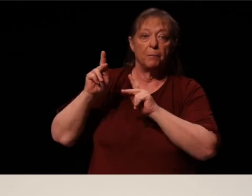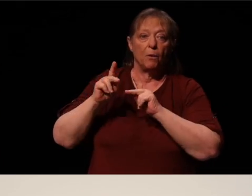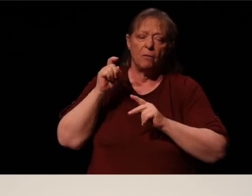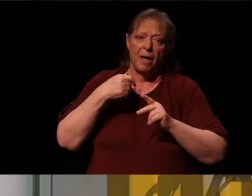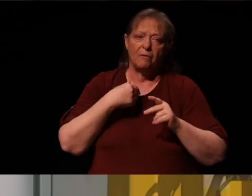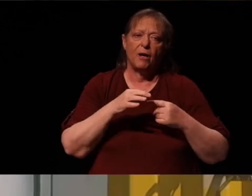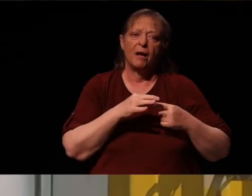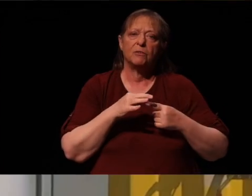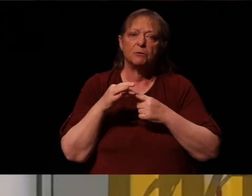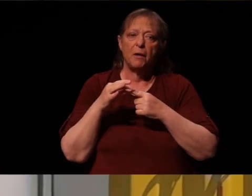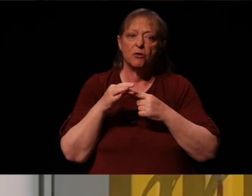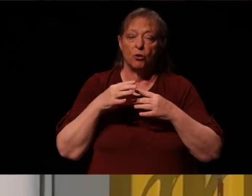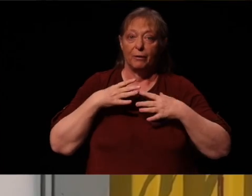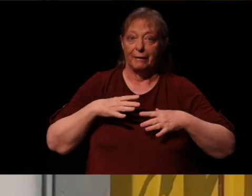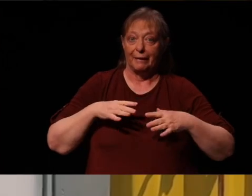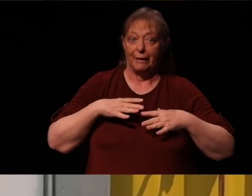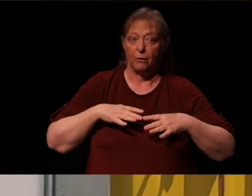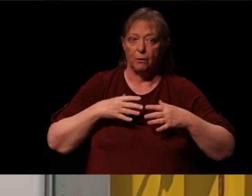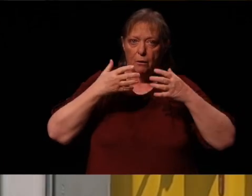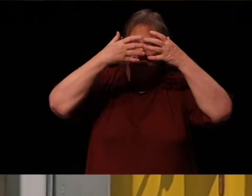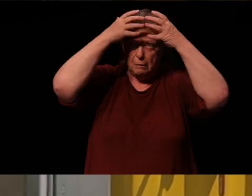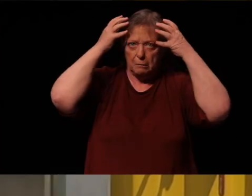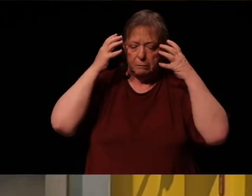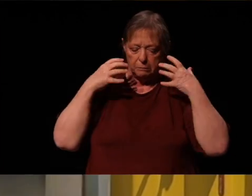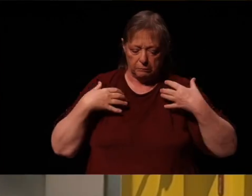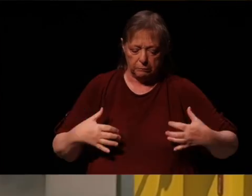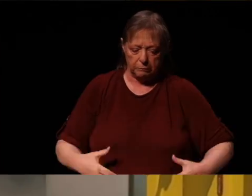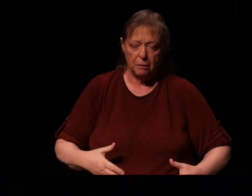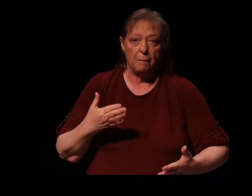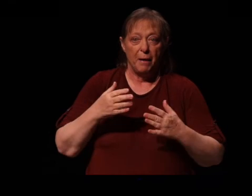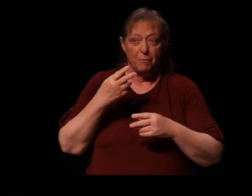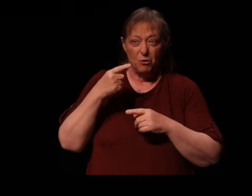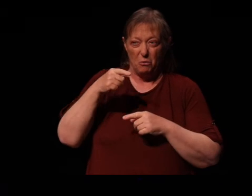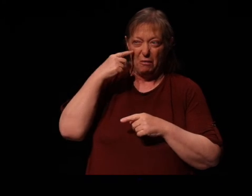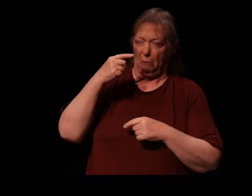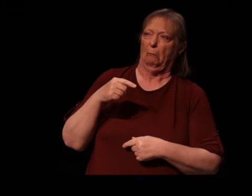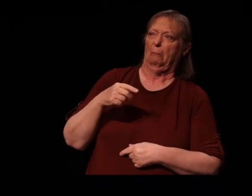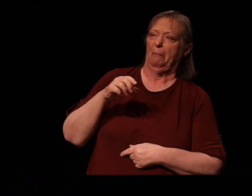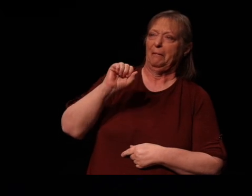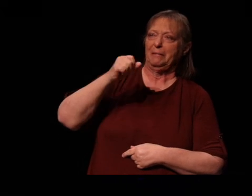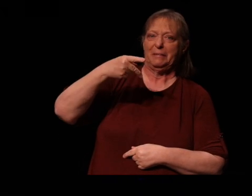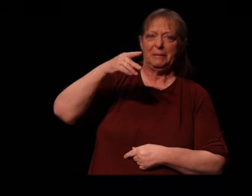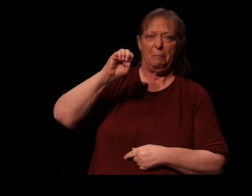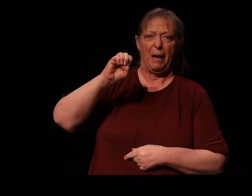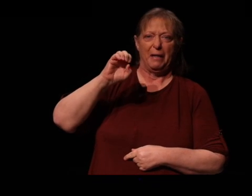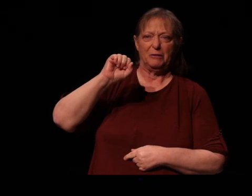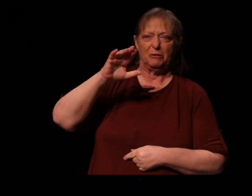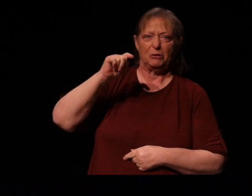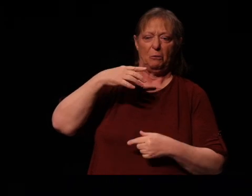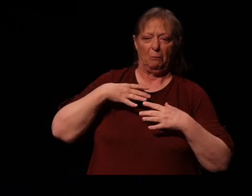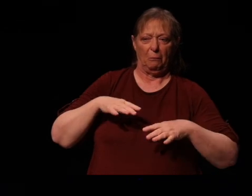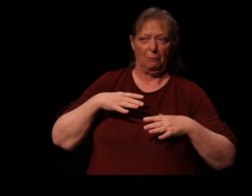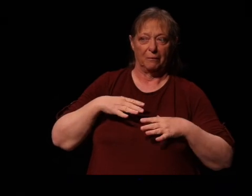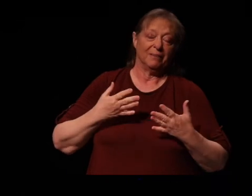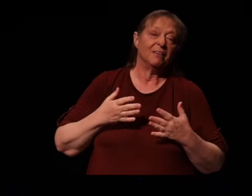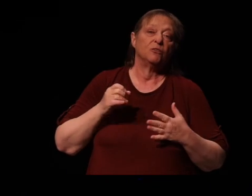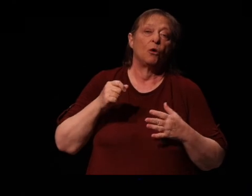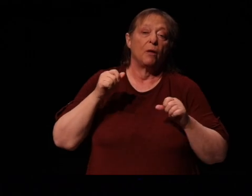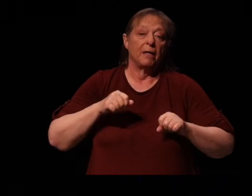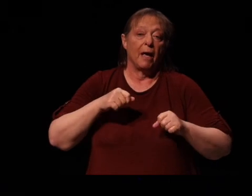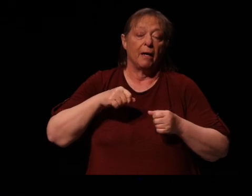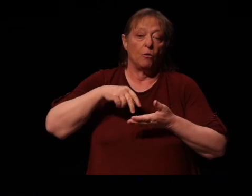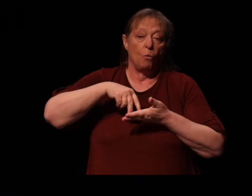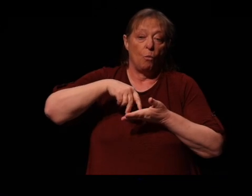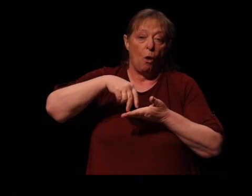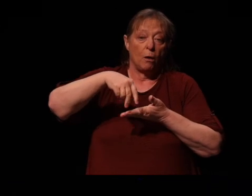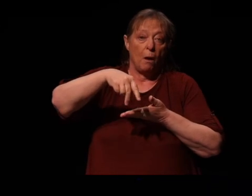protect people. They have to have special gear. They put on things that probably to you all would look like space suits, so that